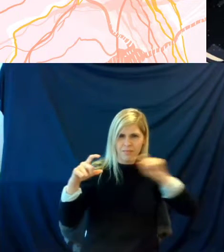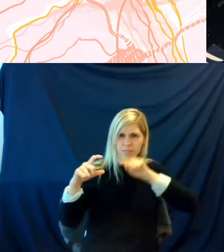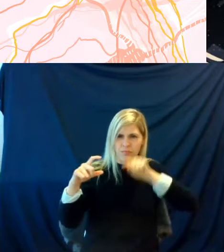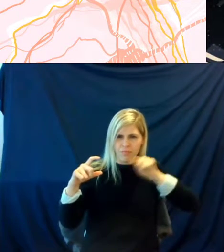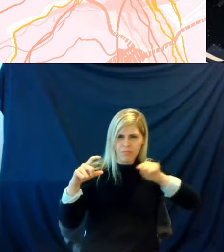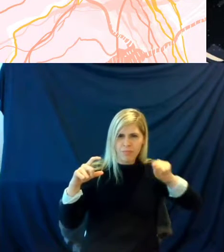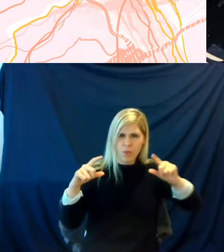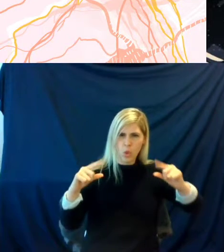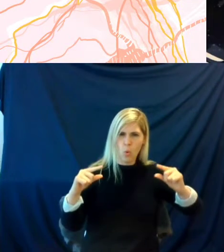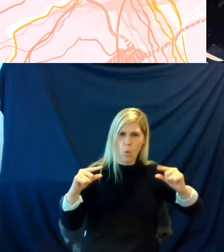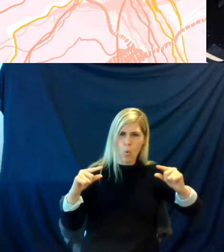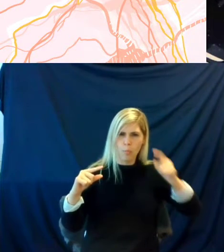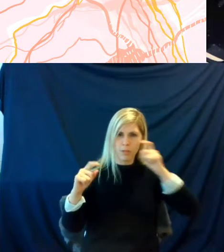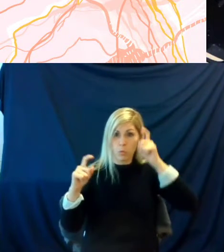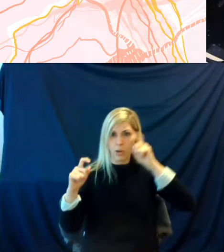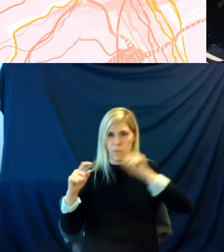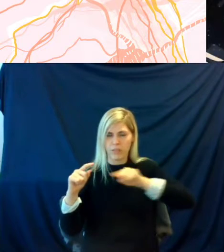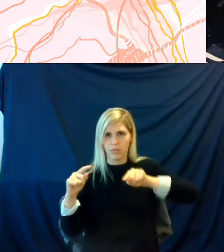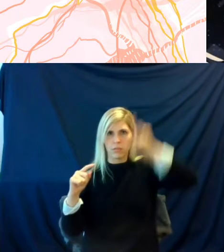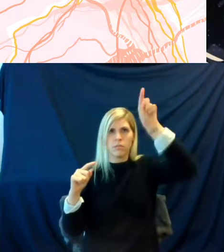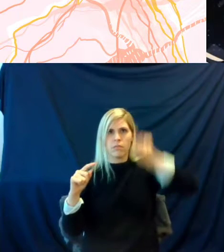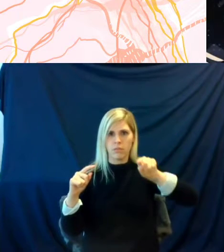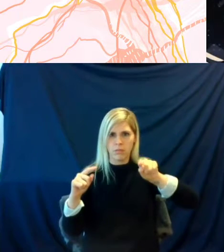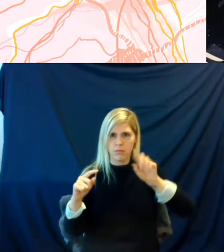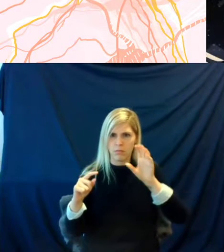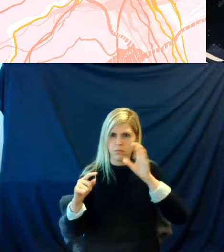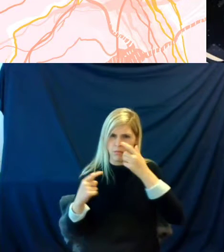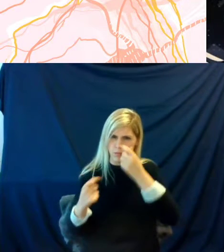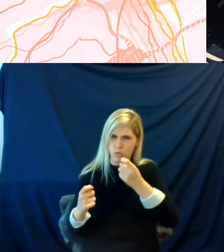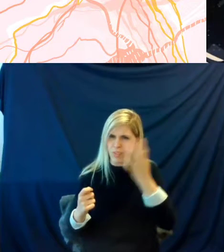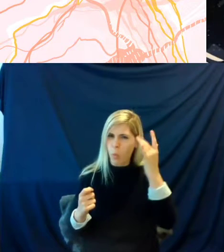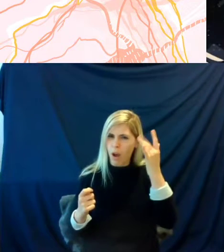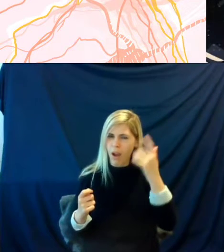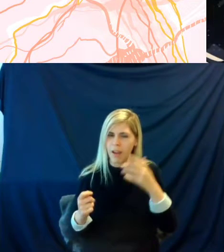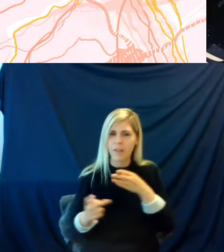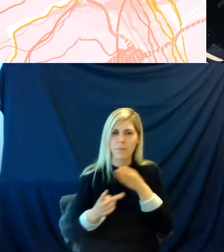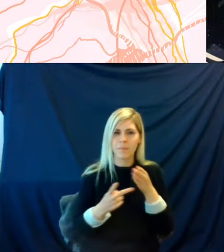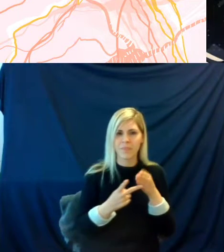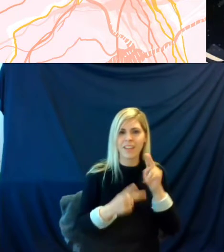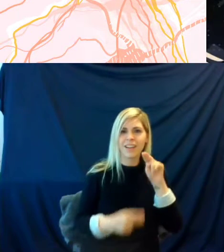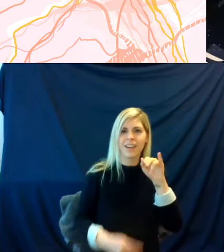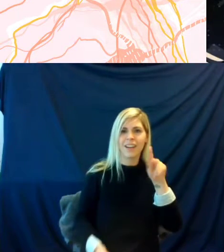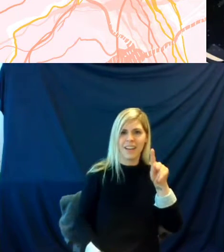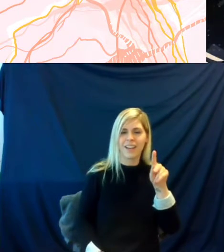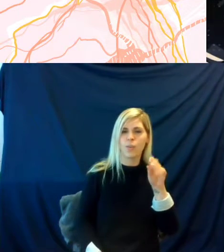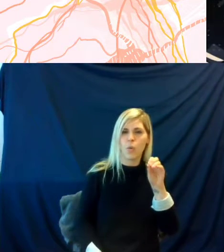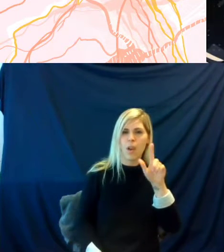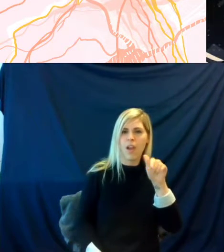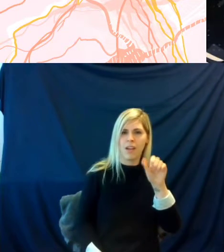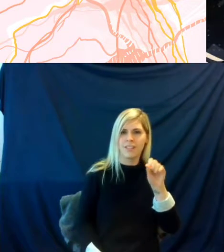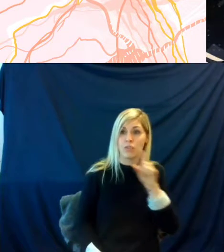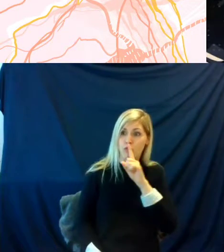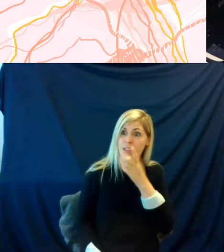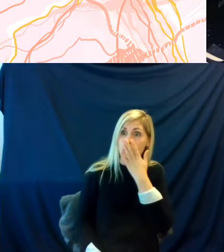Yeah, I mean, I think it's interesting to ask these kinds of questions. That's a really good question. And